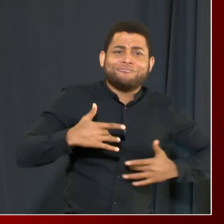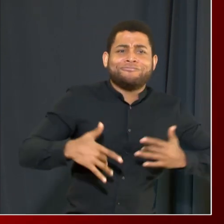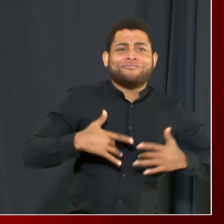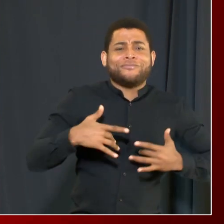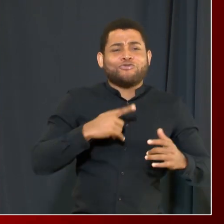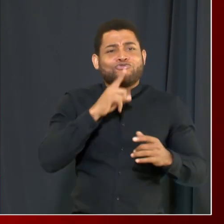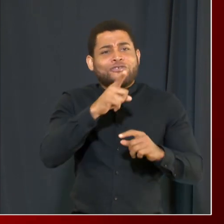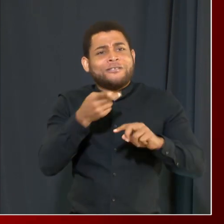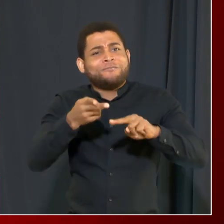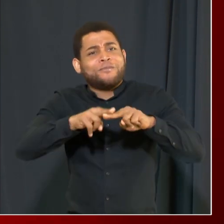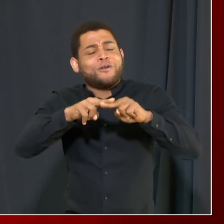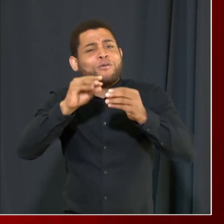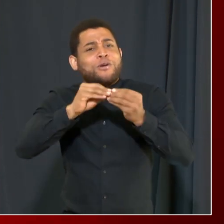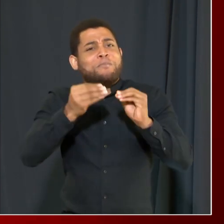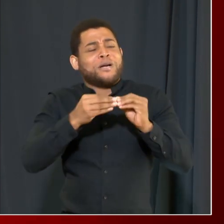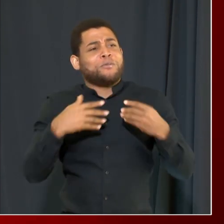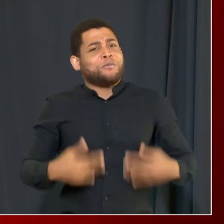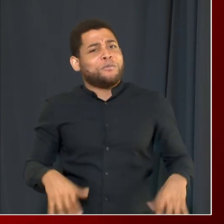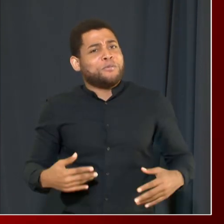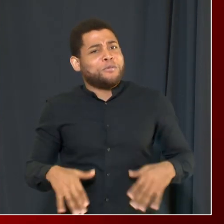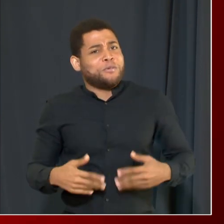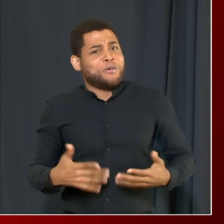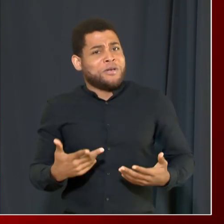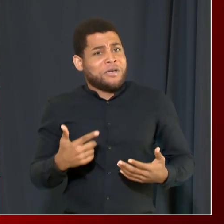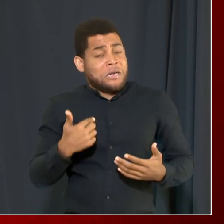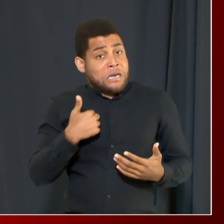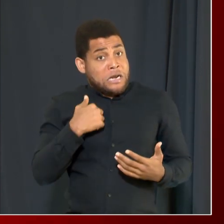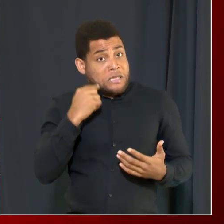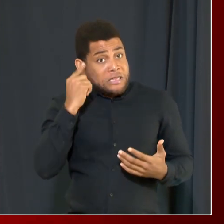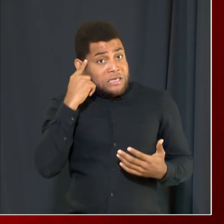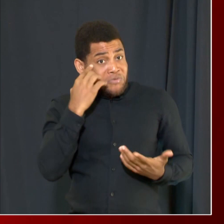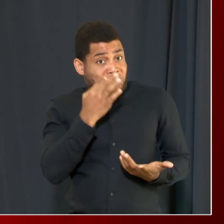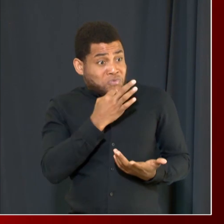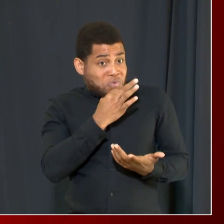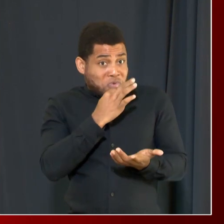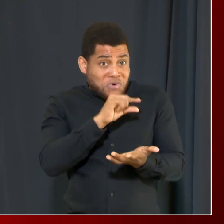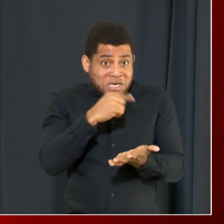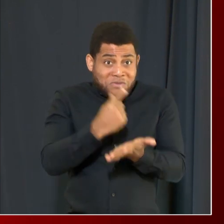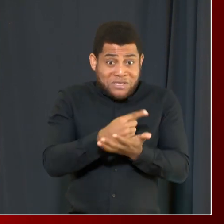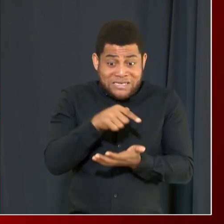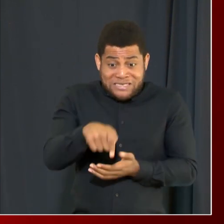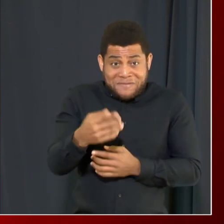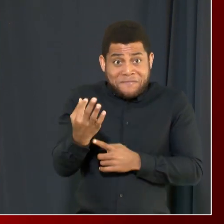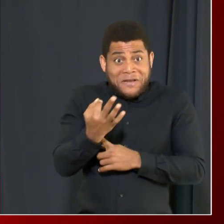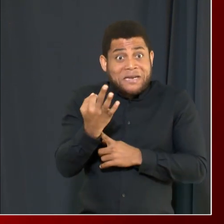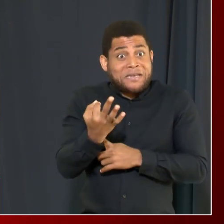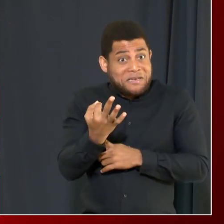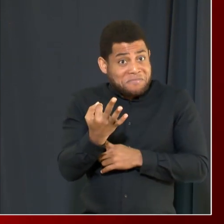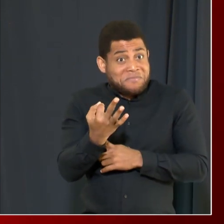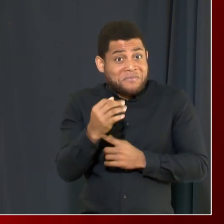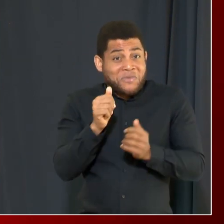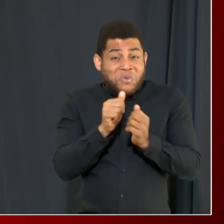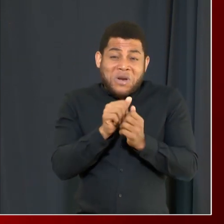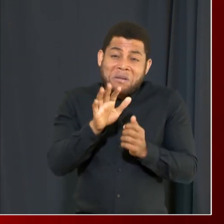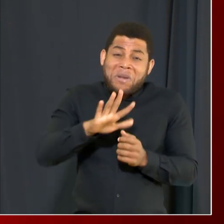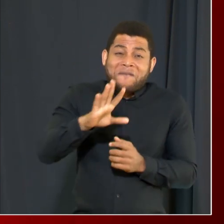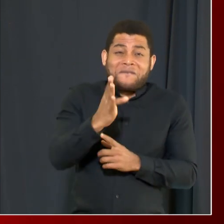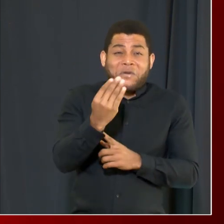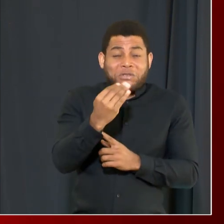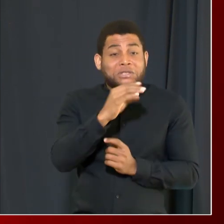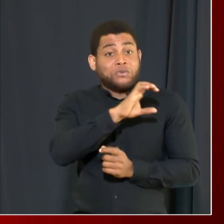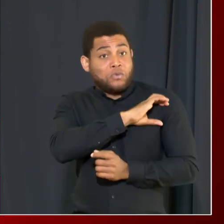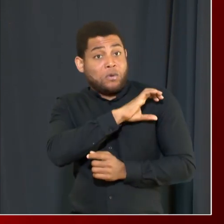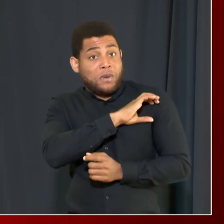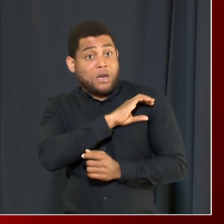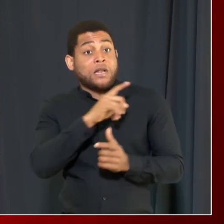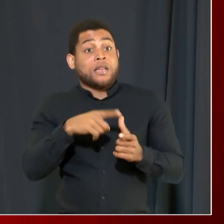now, I think we are graduating a class on Friday with I think about 14 officers, and then another group of 14